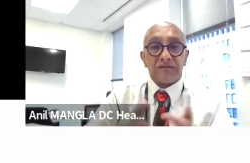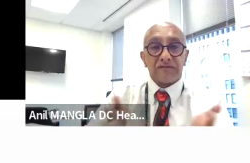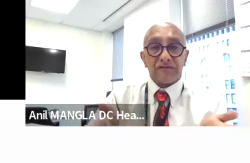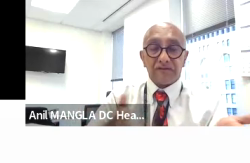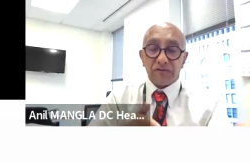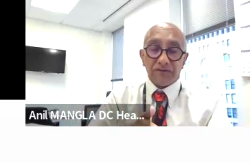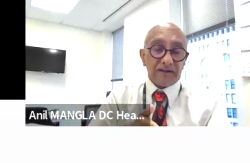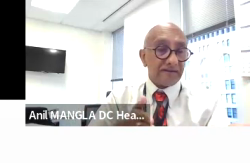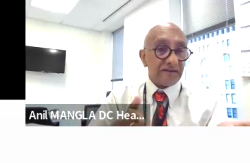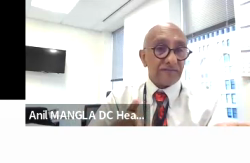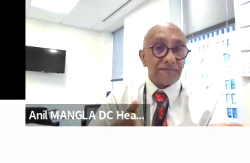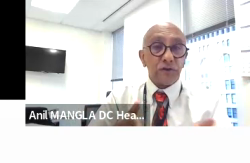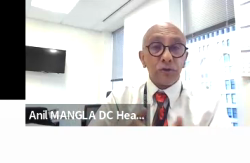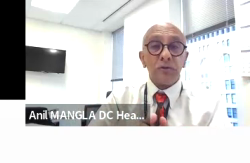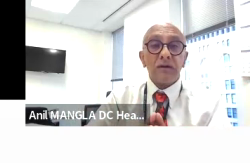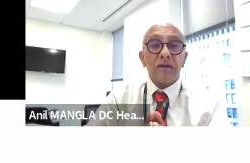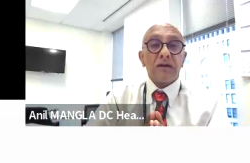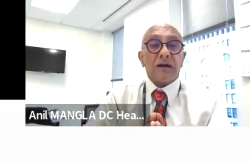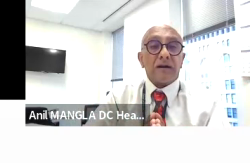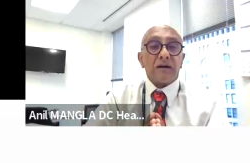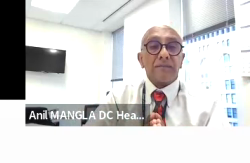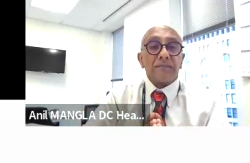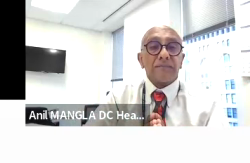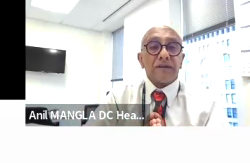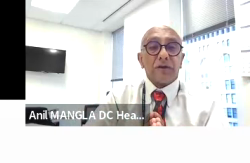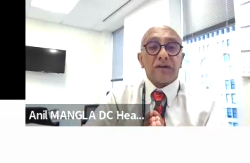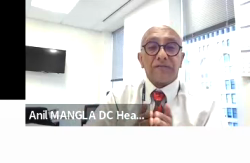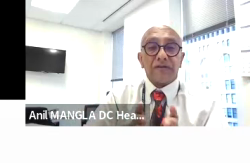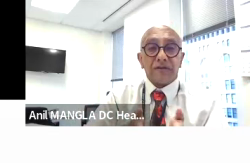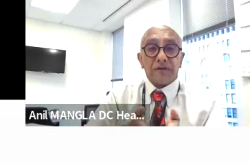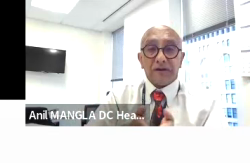very similar to the COVID-19 and flu.